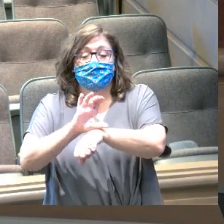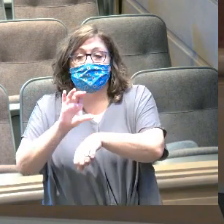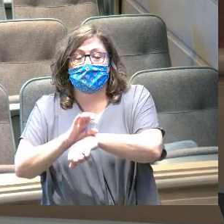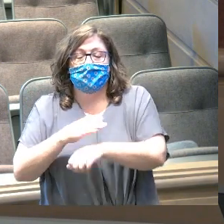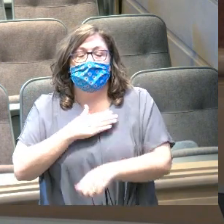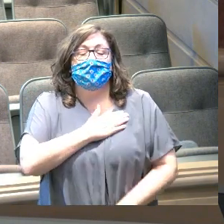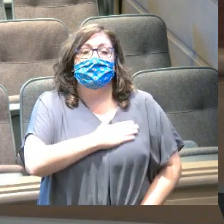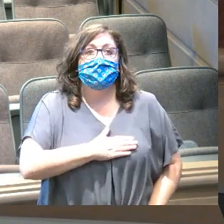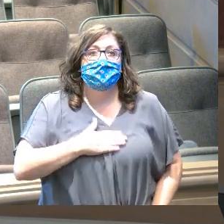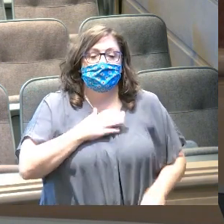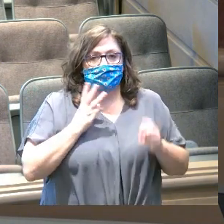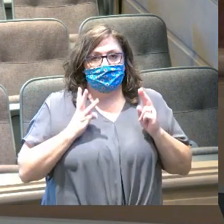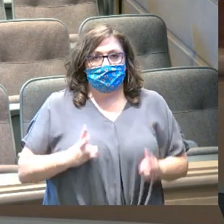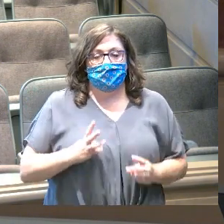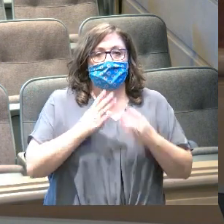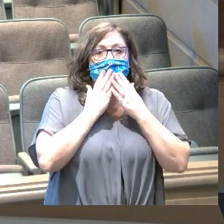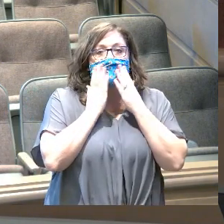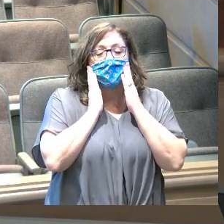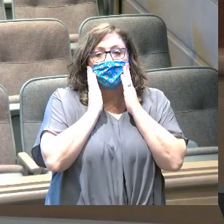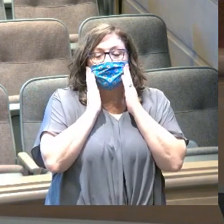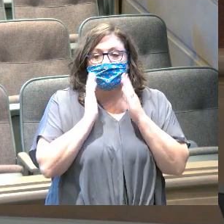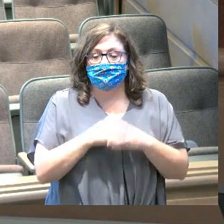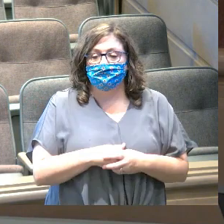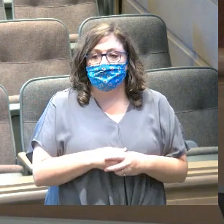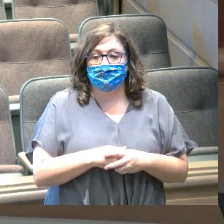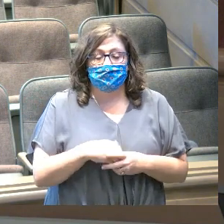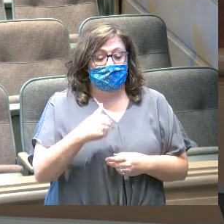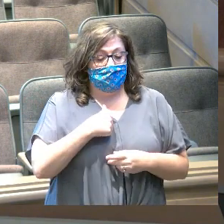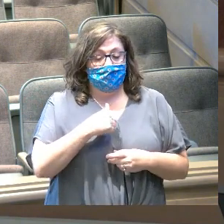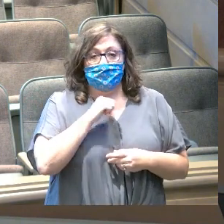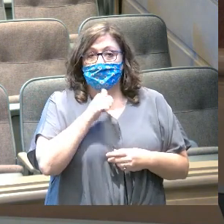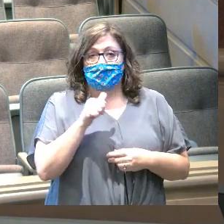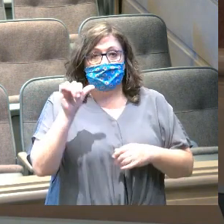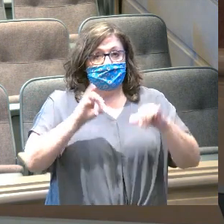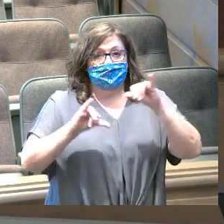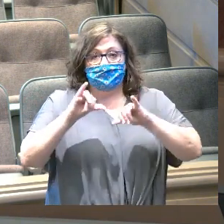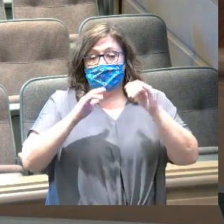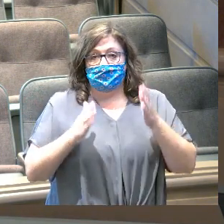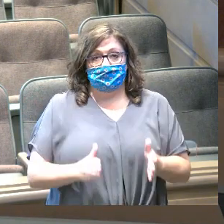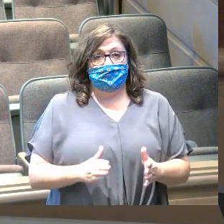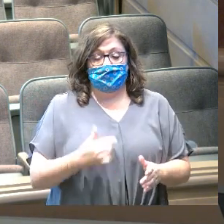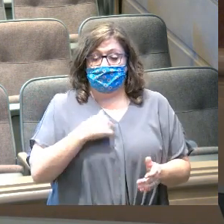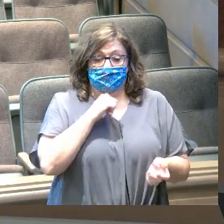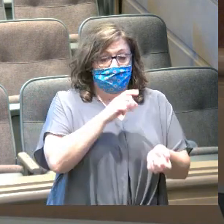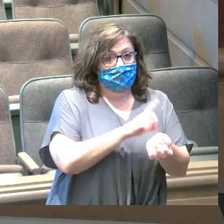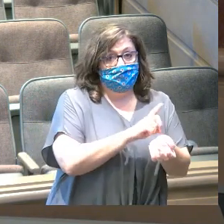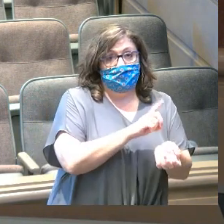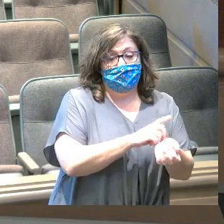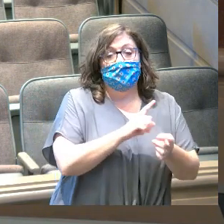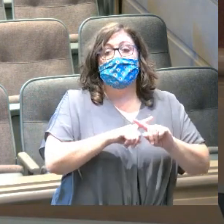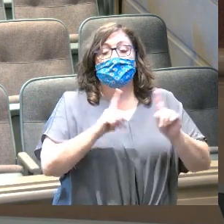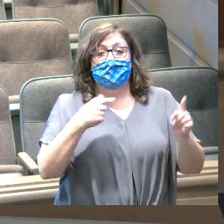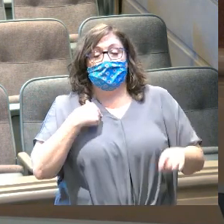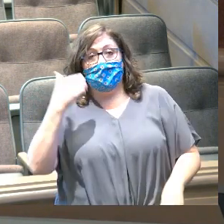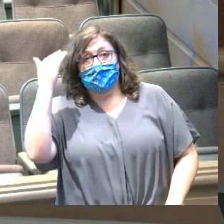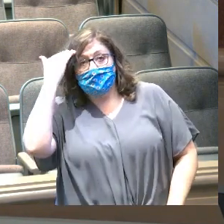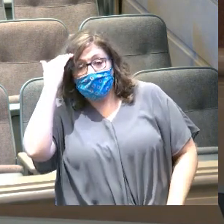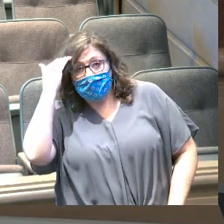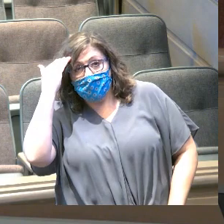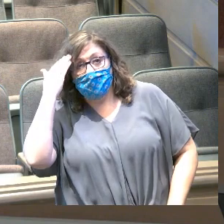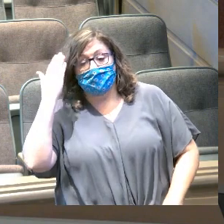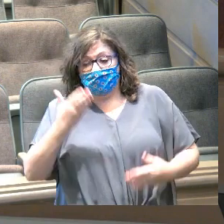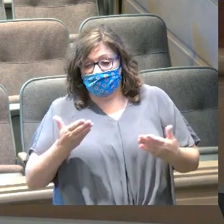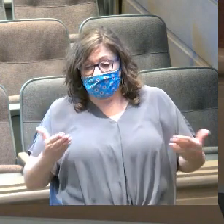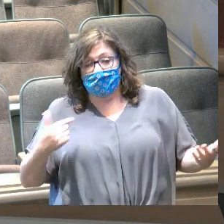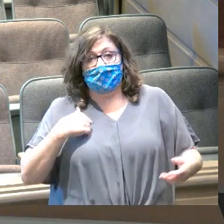wear a mask. I am not a scientist. I'm not an epidemiologist, but I know what I know, and I know what I've seen as